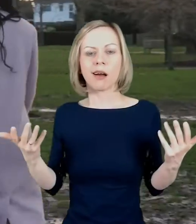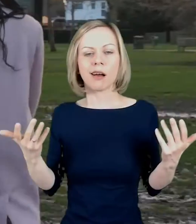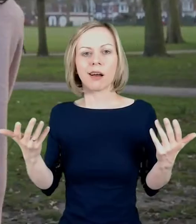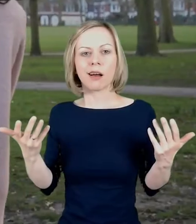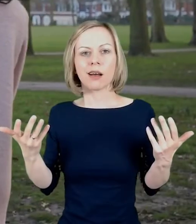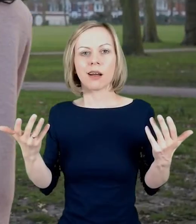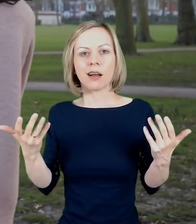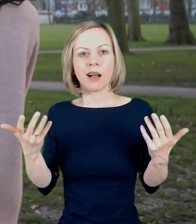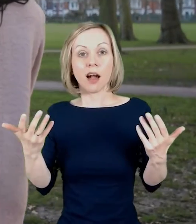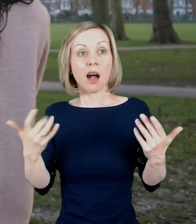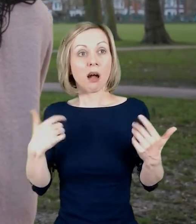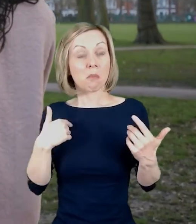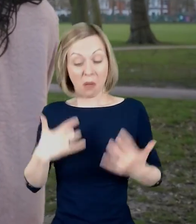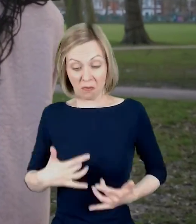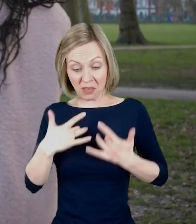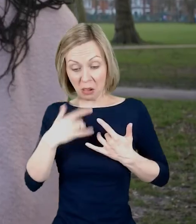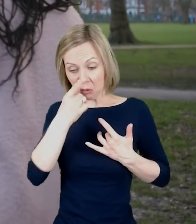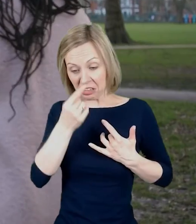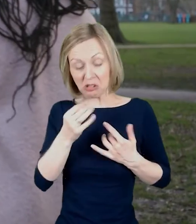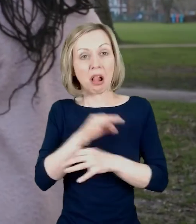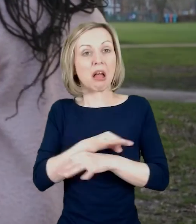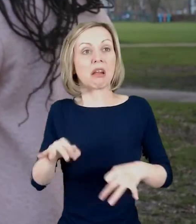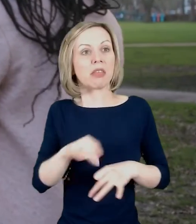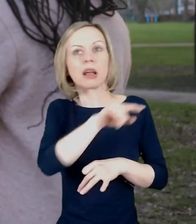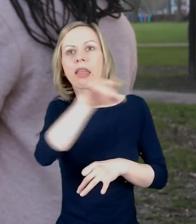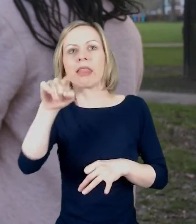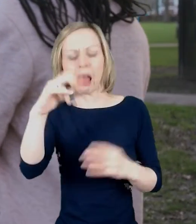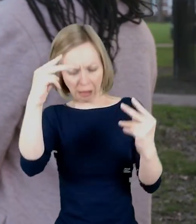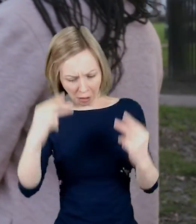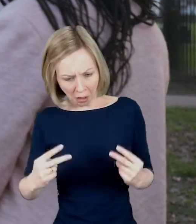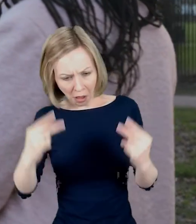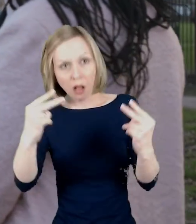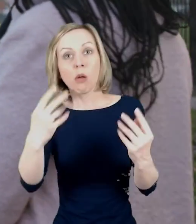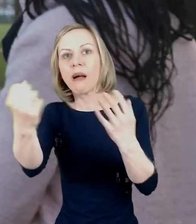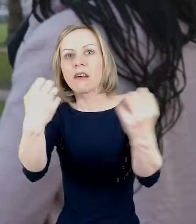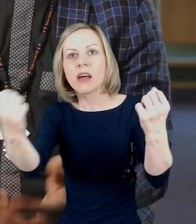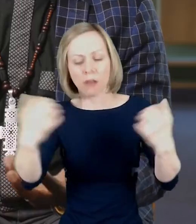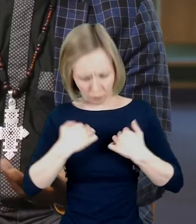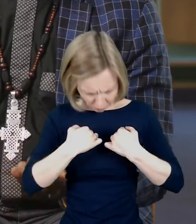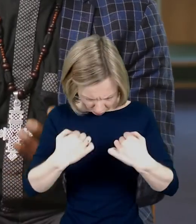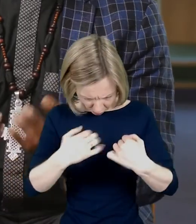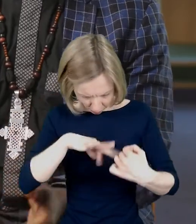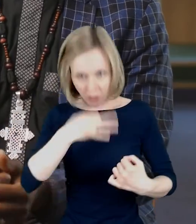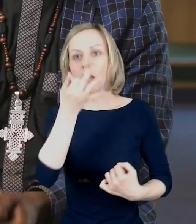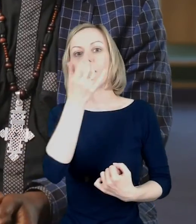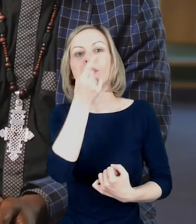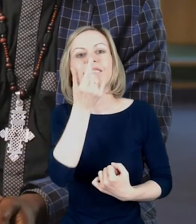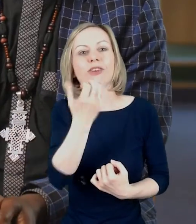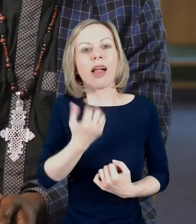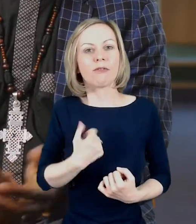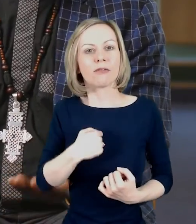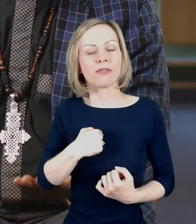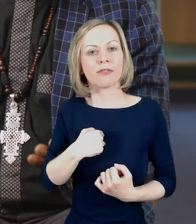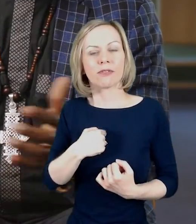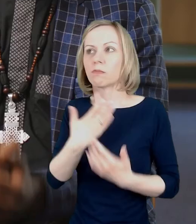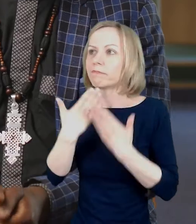see potential that I never imagined I had within me. And I'm always grateful for that. So for anyone who's been praying for